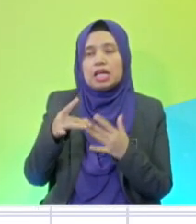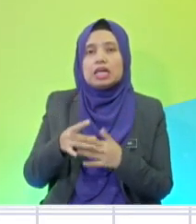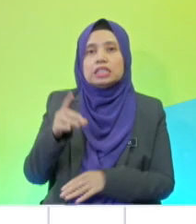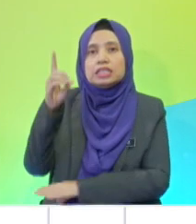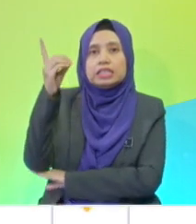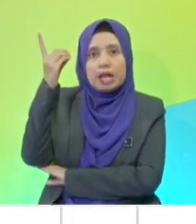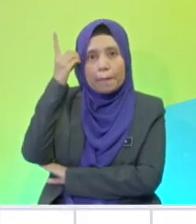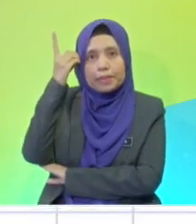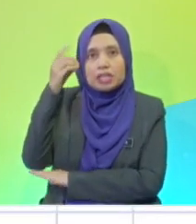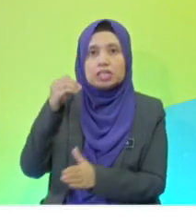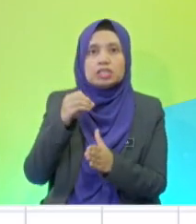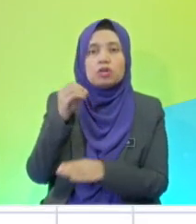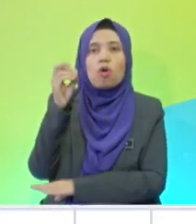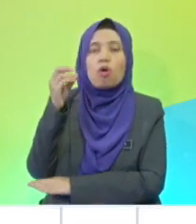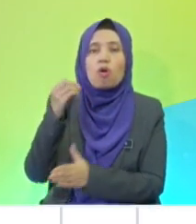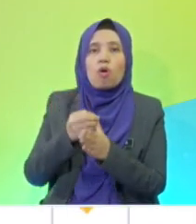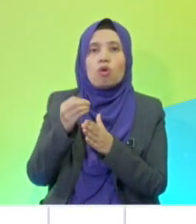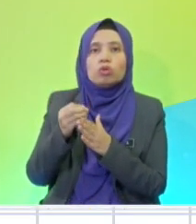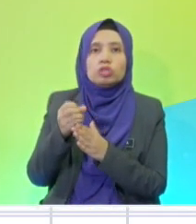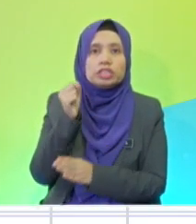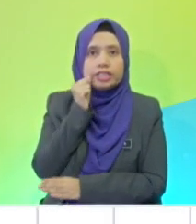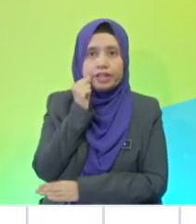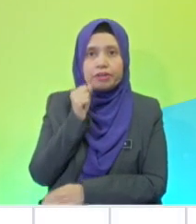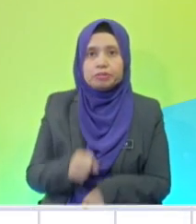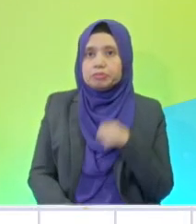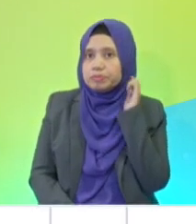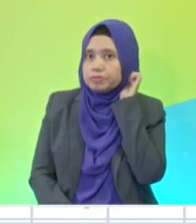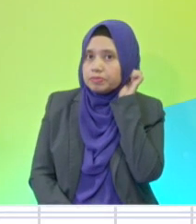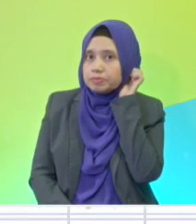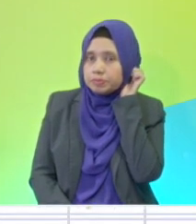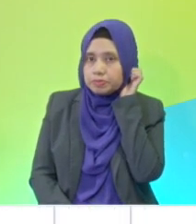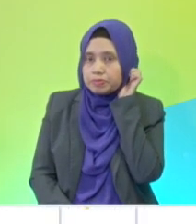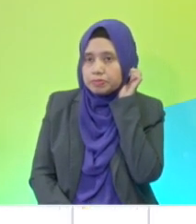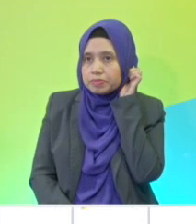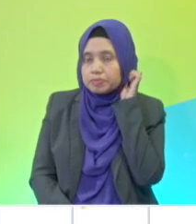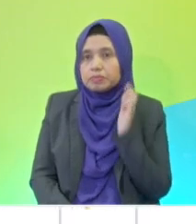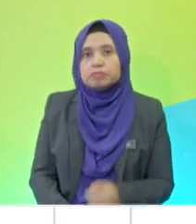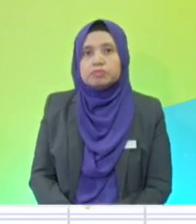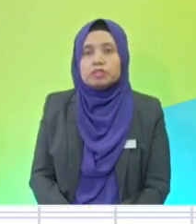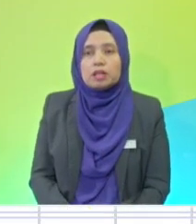or Shahira? Yes. Someone like to put up your hand? Is it Damien or Shahira? Yes. Yes, Damien.